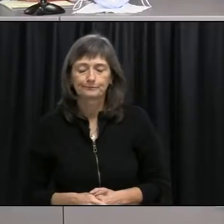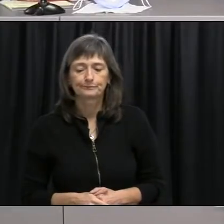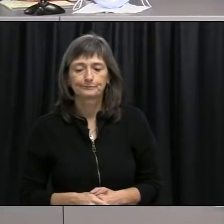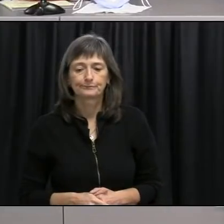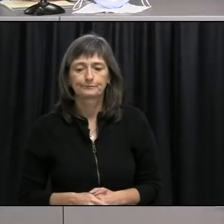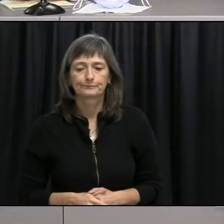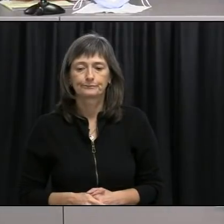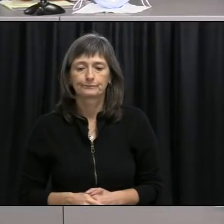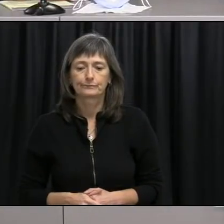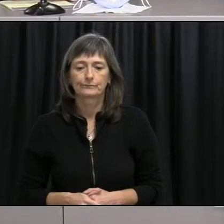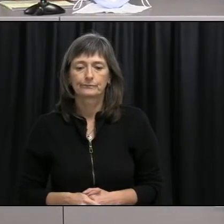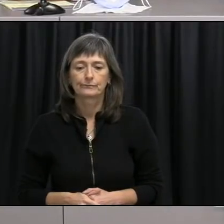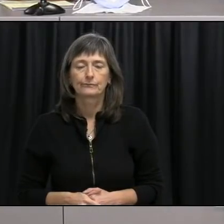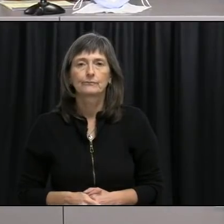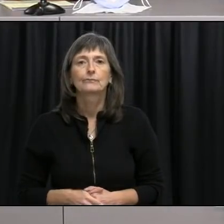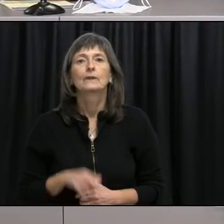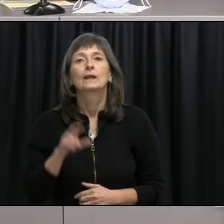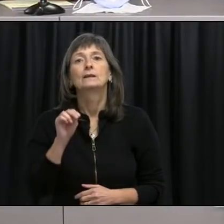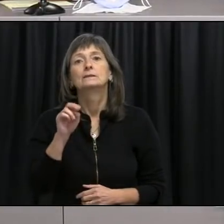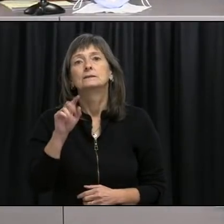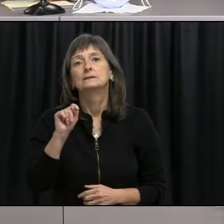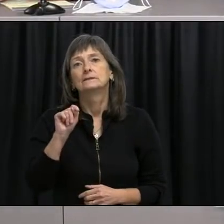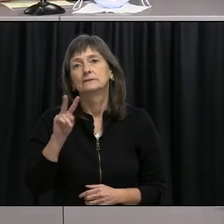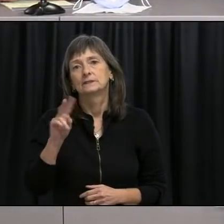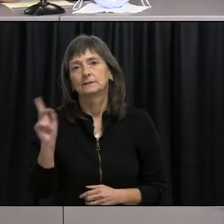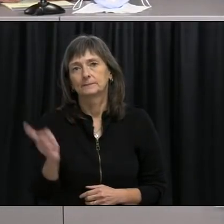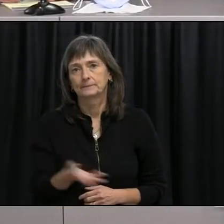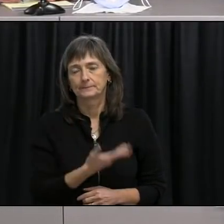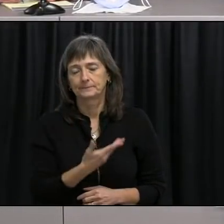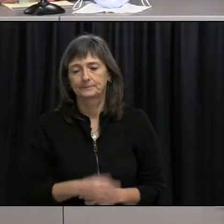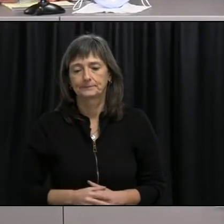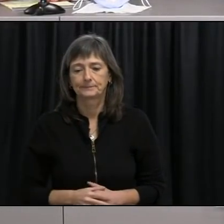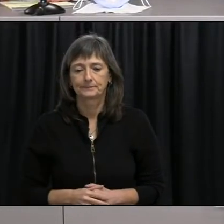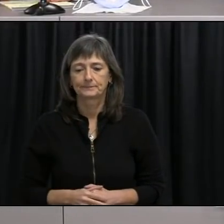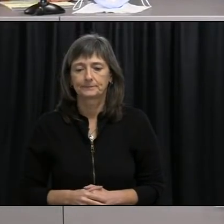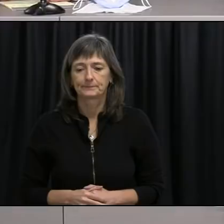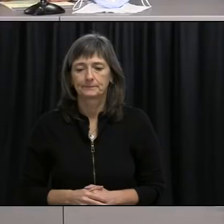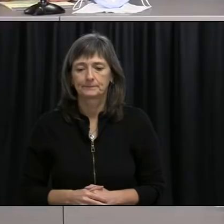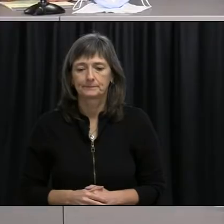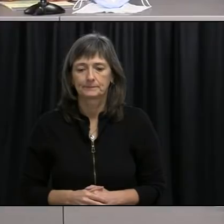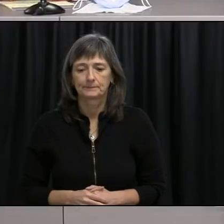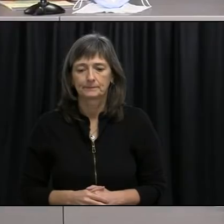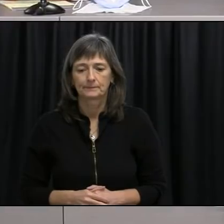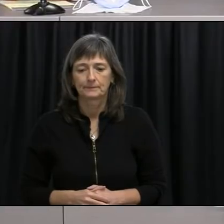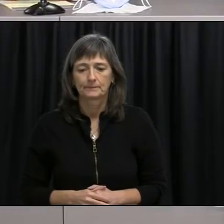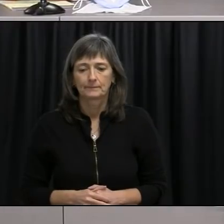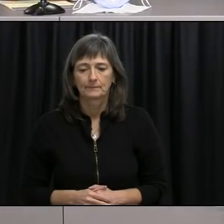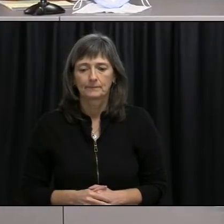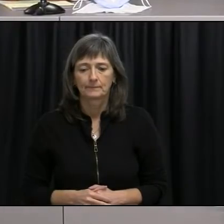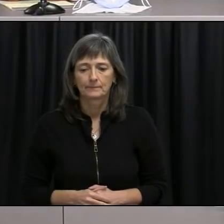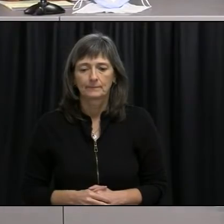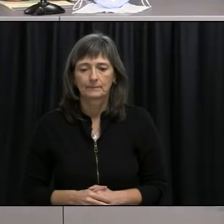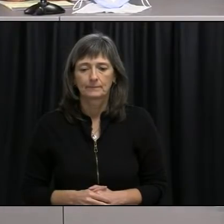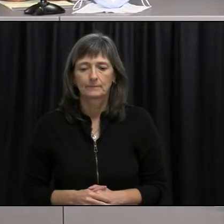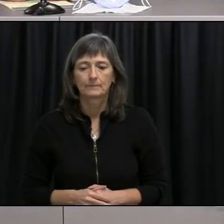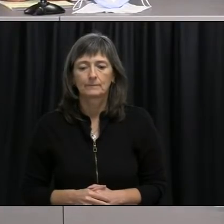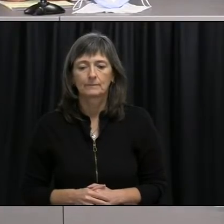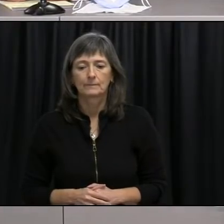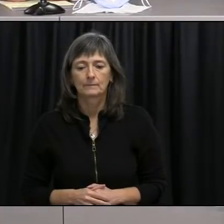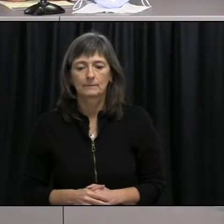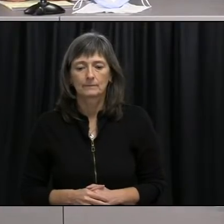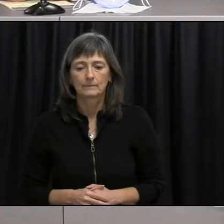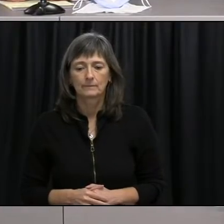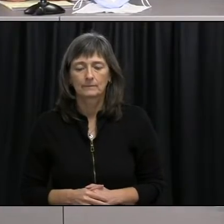Our next questions are from Kellyanne Roberts of NTV News. Please go ahead. Thank you. When it comes to a